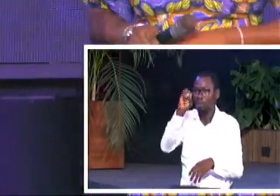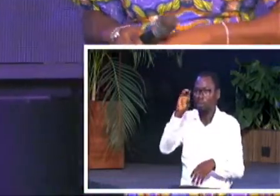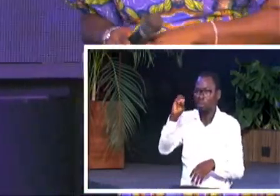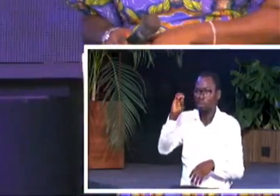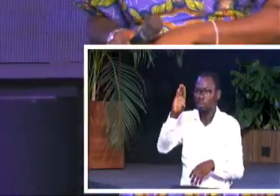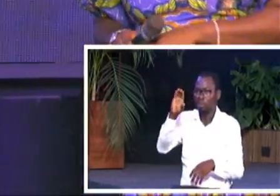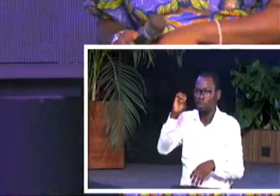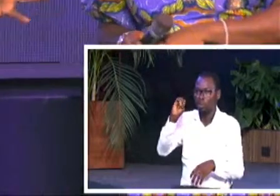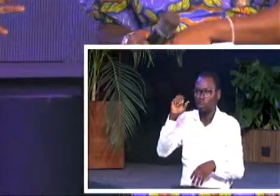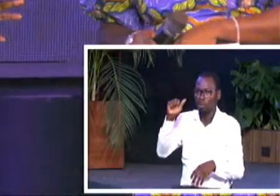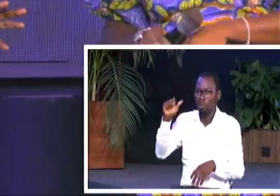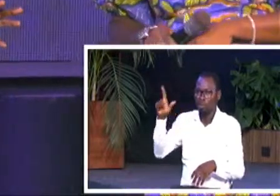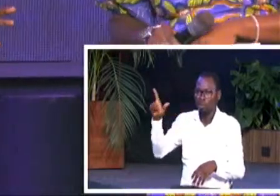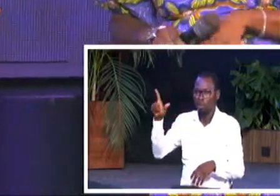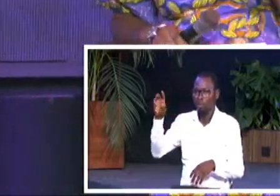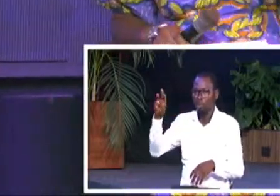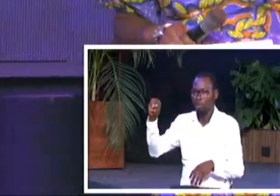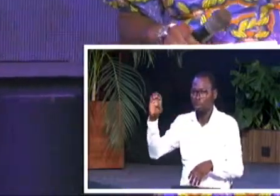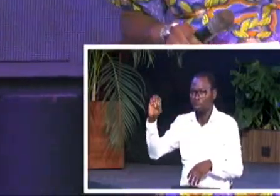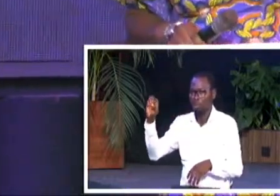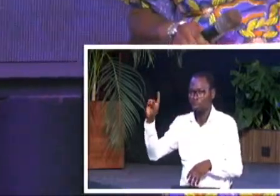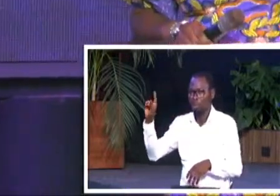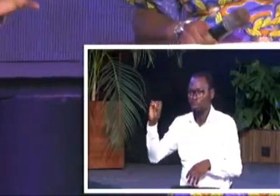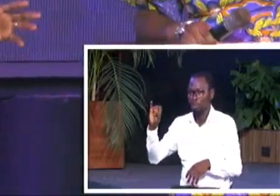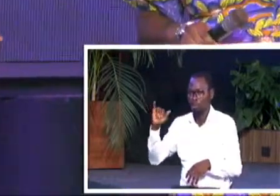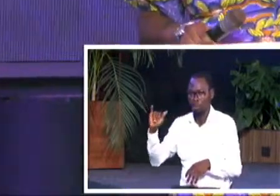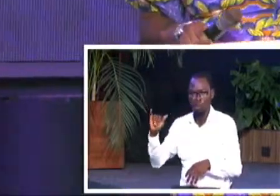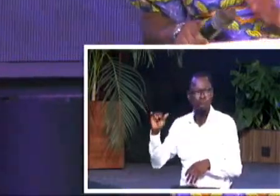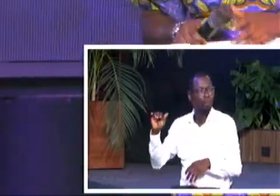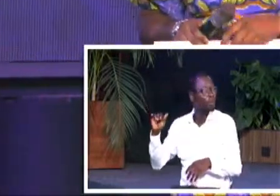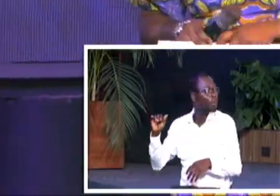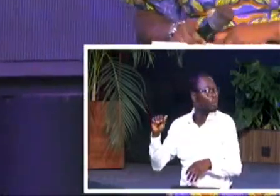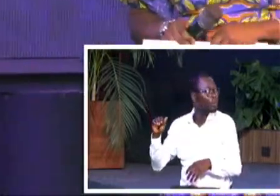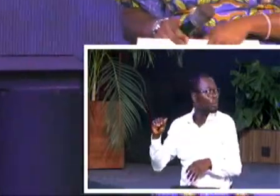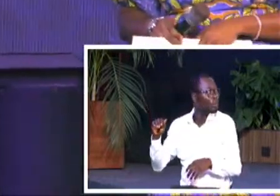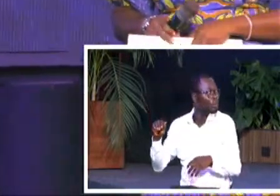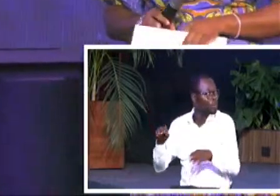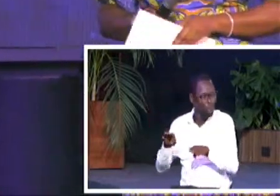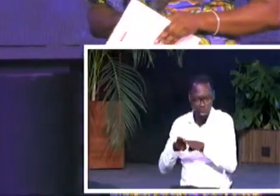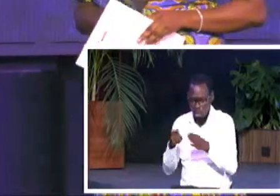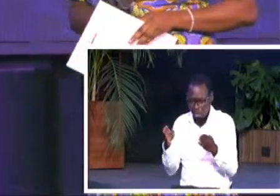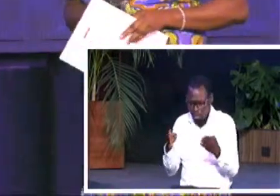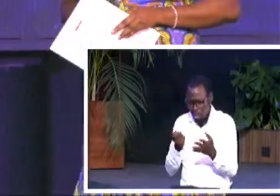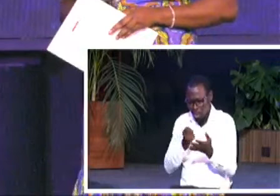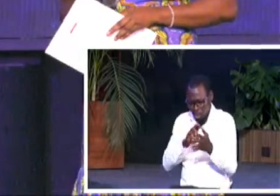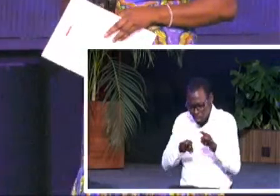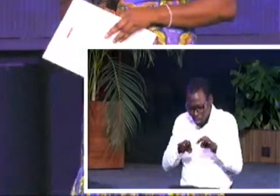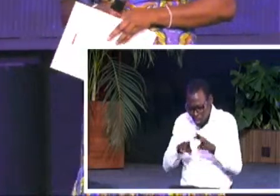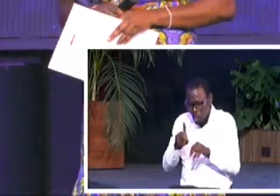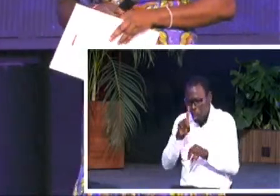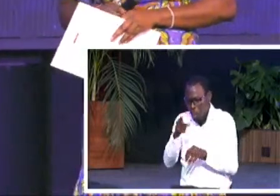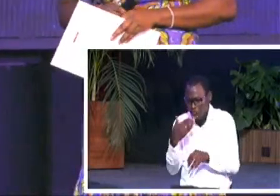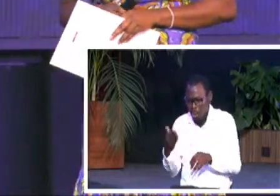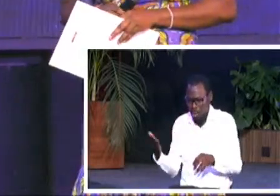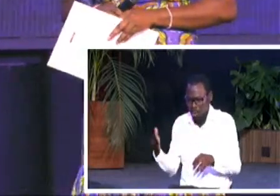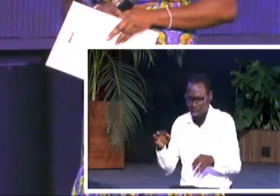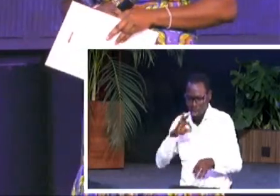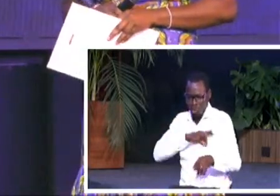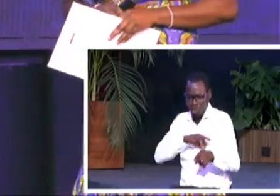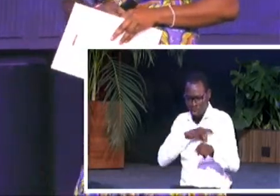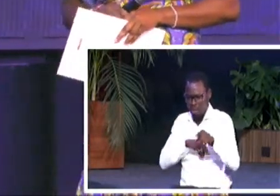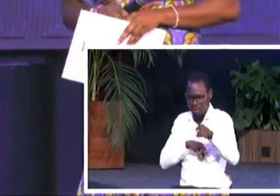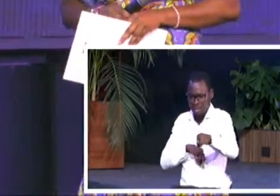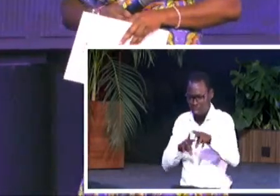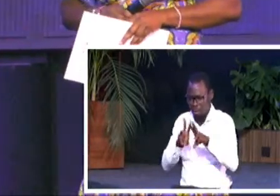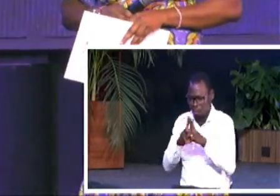Maximus, whatever you are doing is being redefined by AI. It's much bigger than you said it so calmly, but it's a